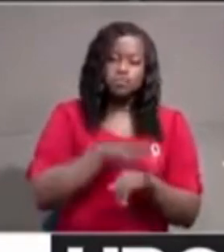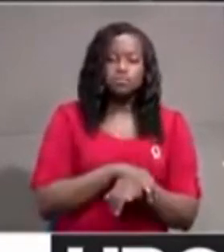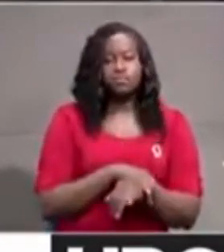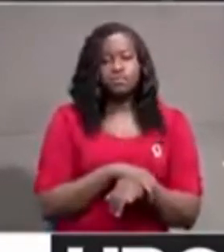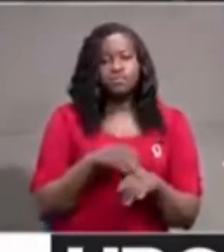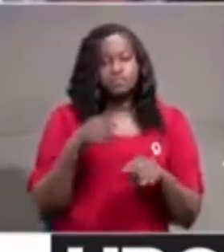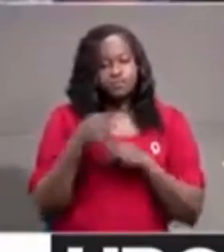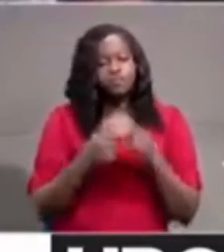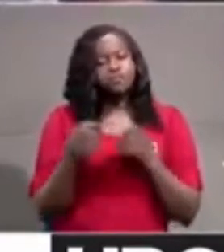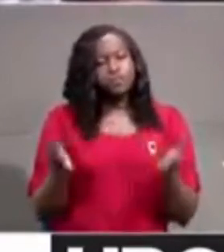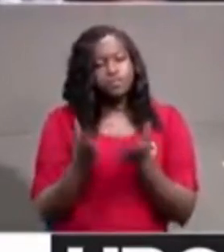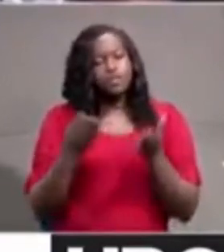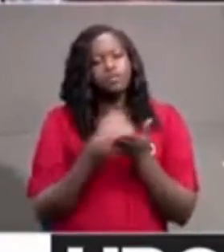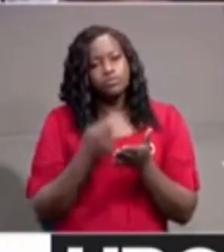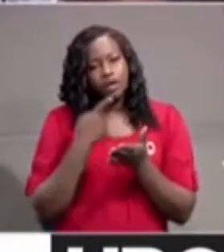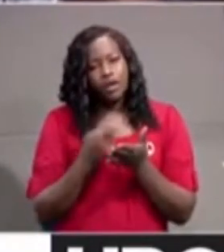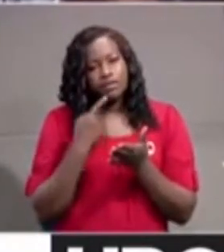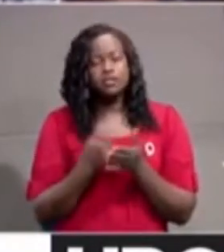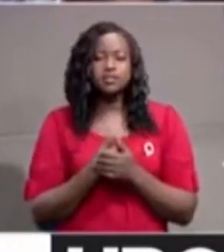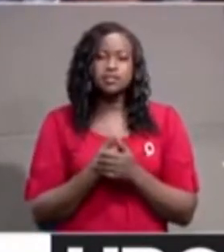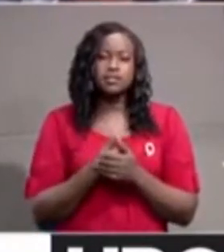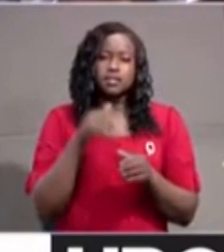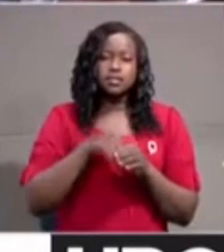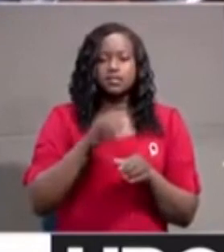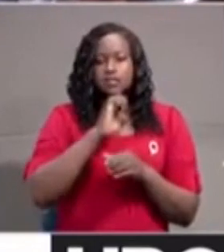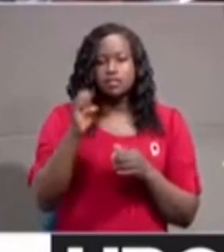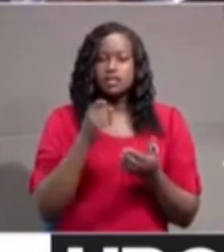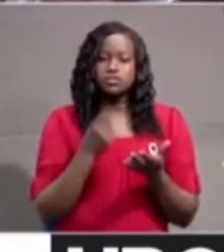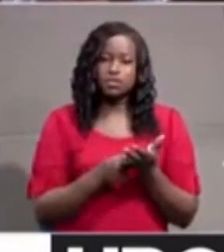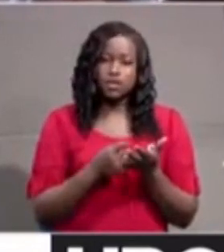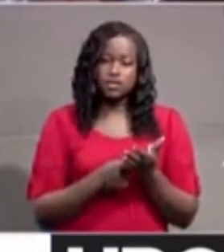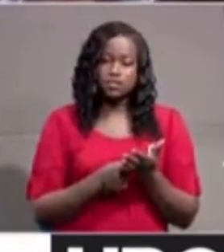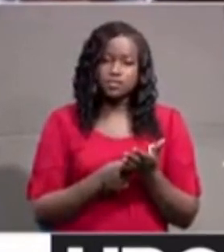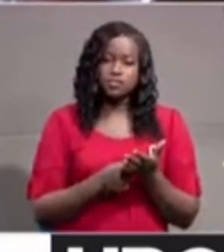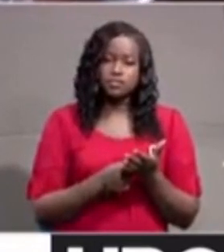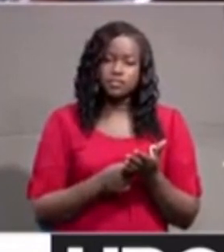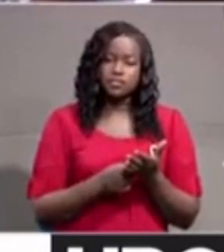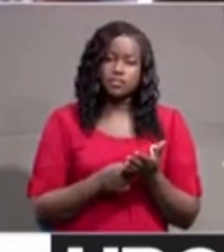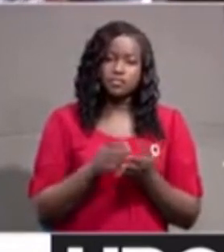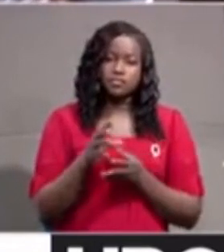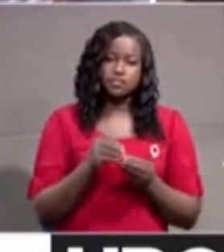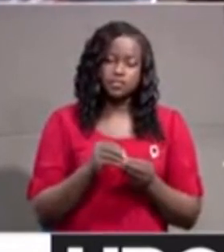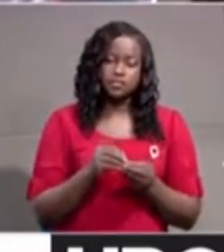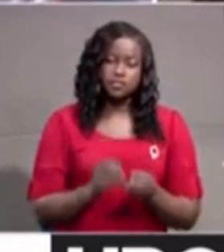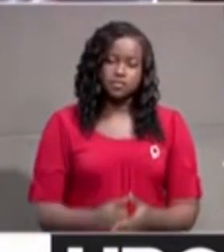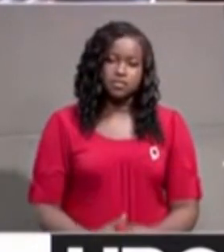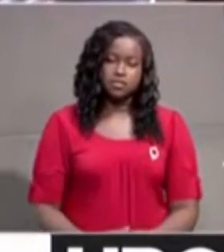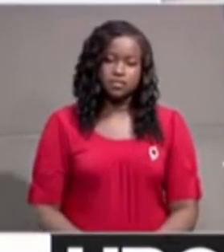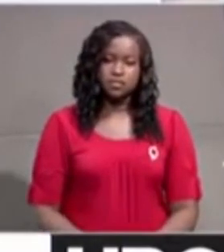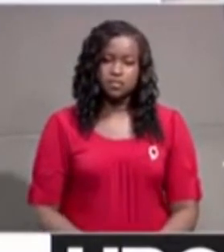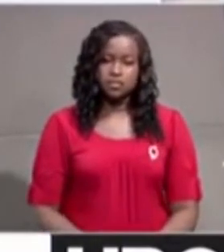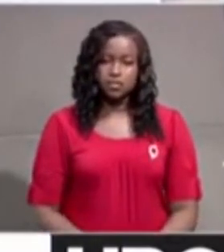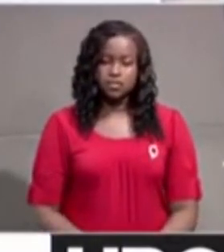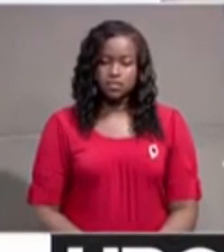fertilizers to enhance rice production in eastern Uganda. Sudat Kaye, Oko Joseph, UBC News.